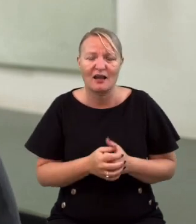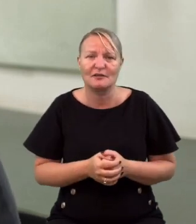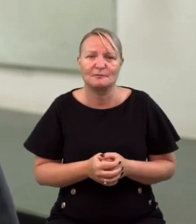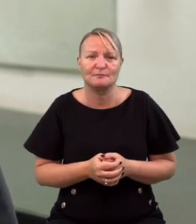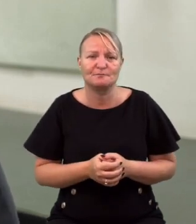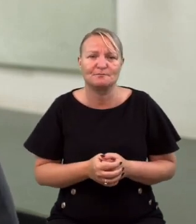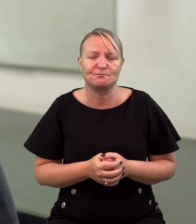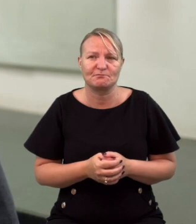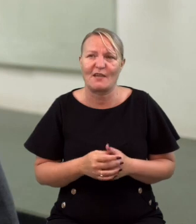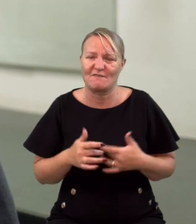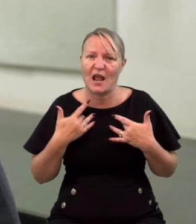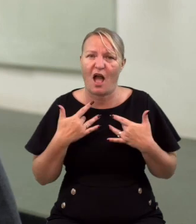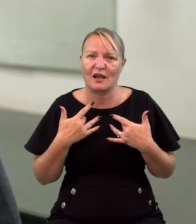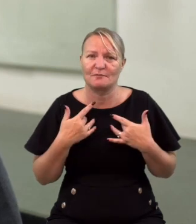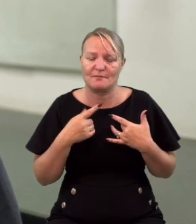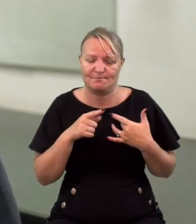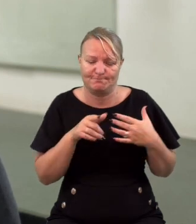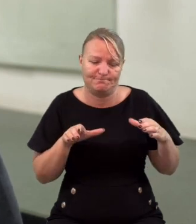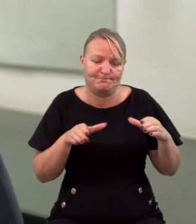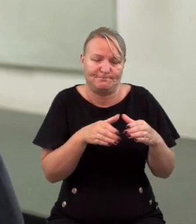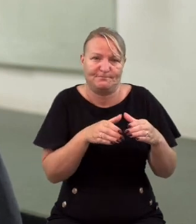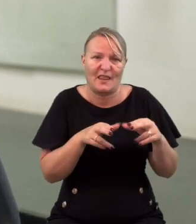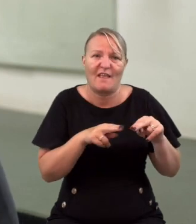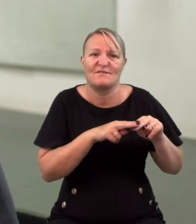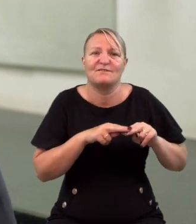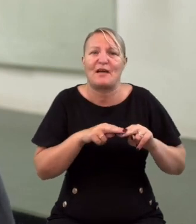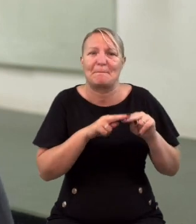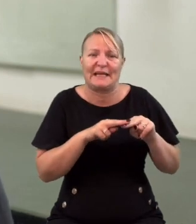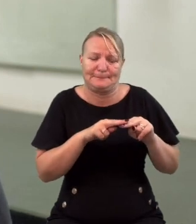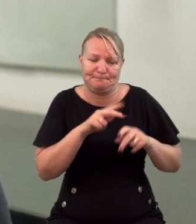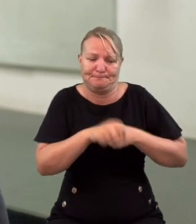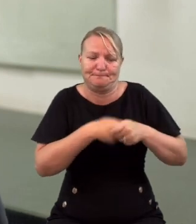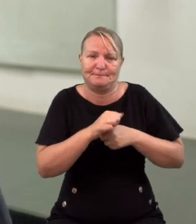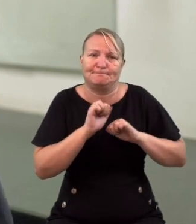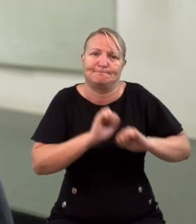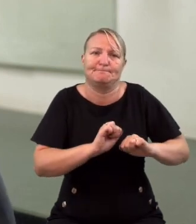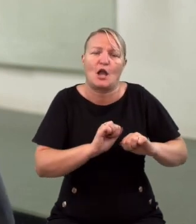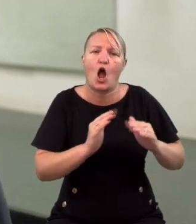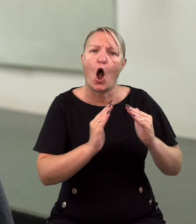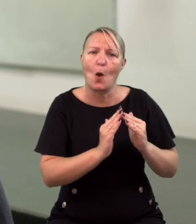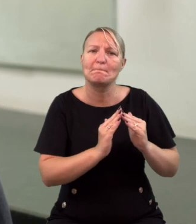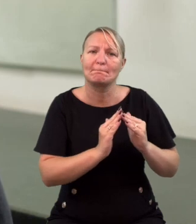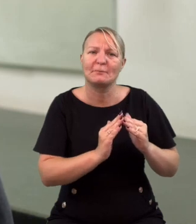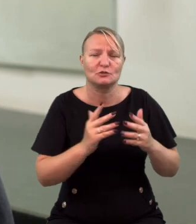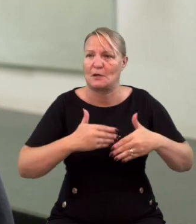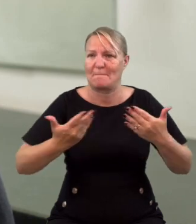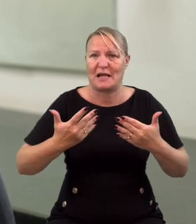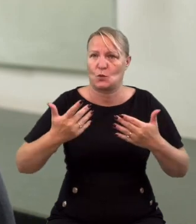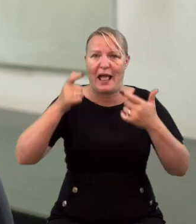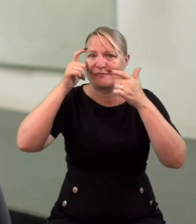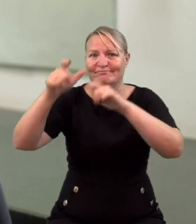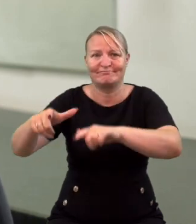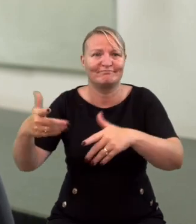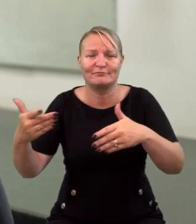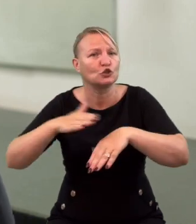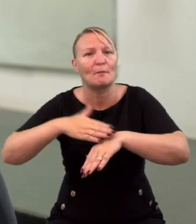story. Yet I feel like family is their home, no matter where they've been displaced. I